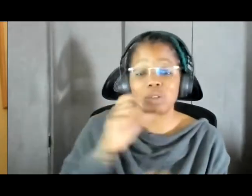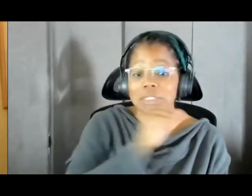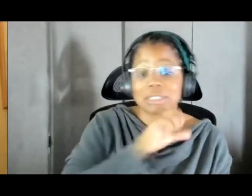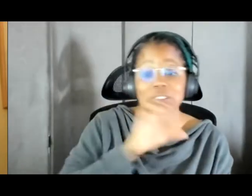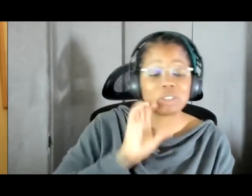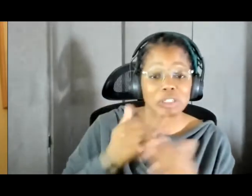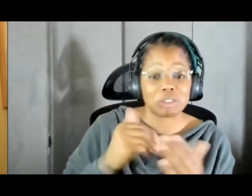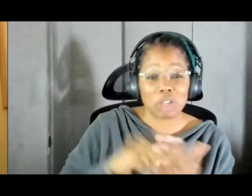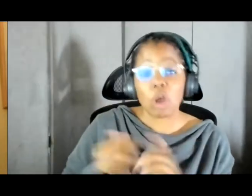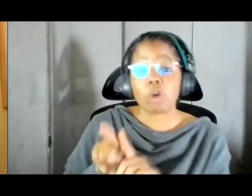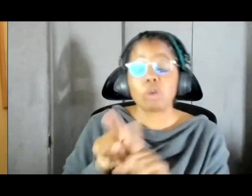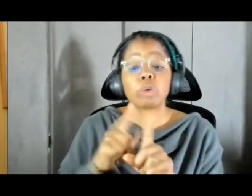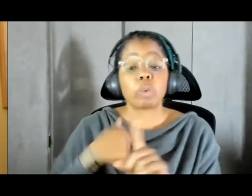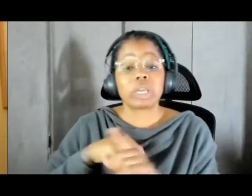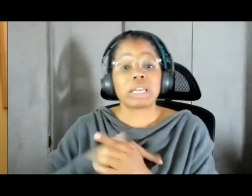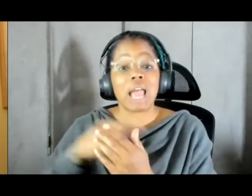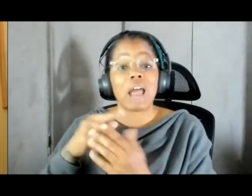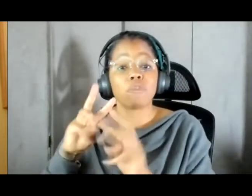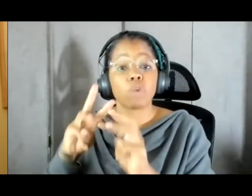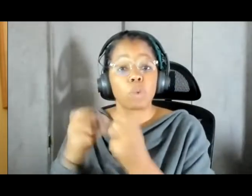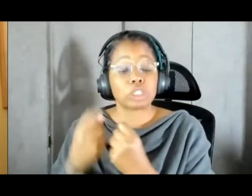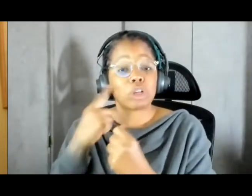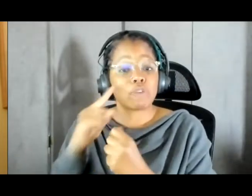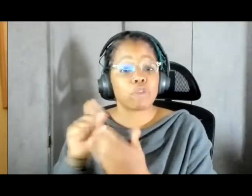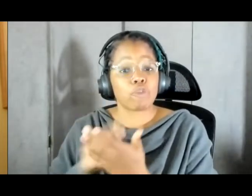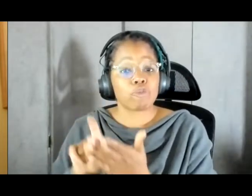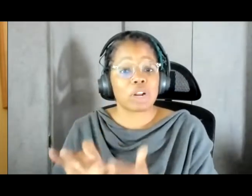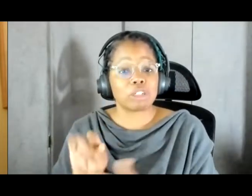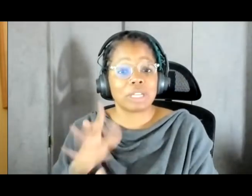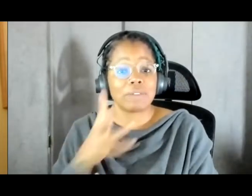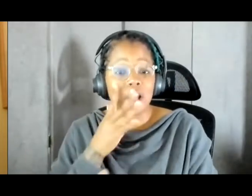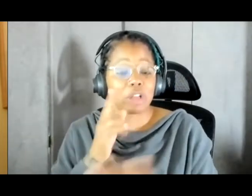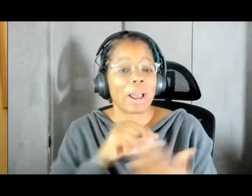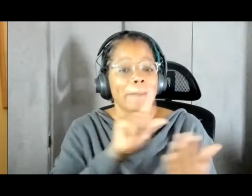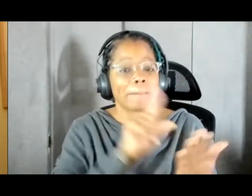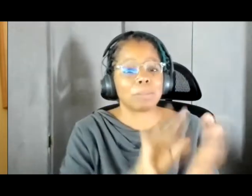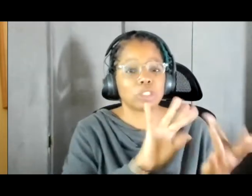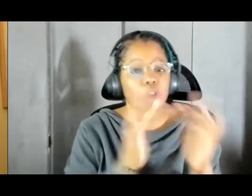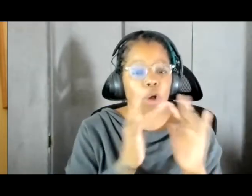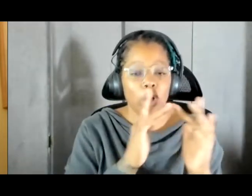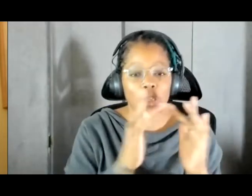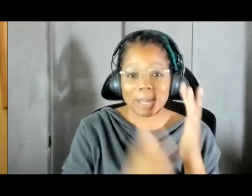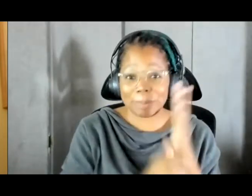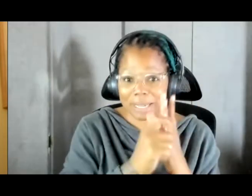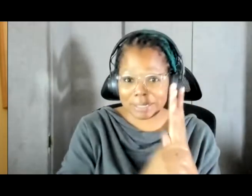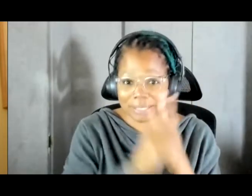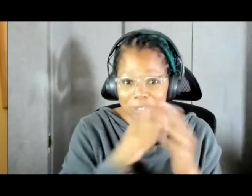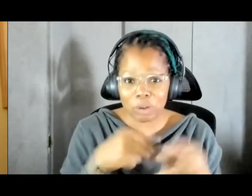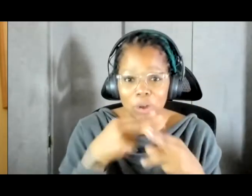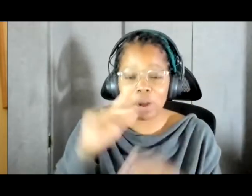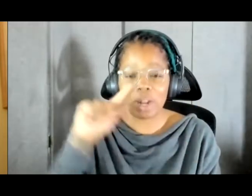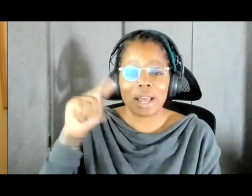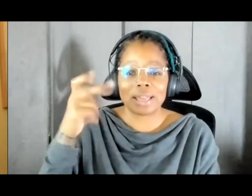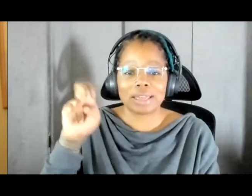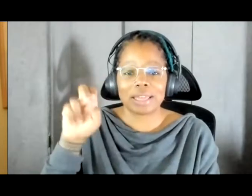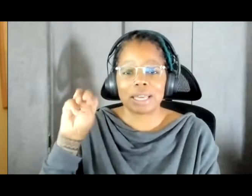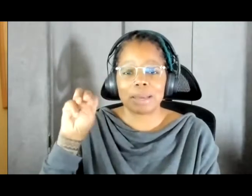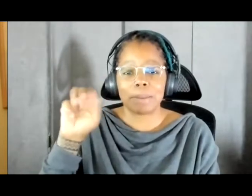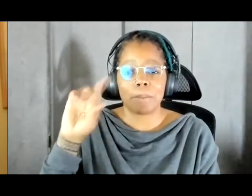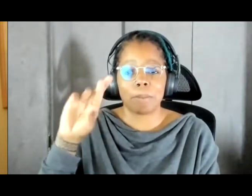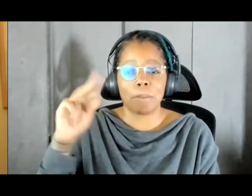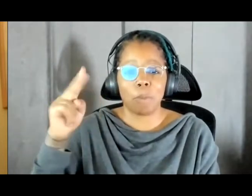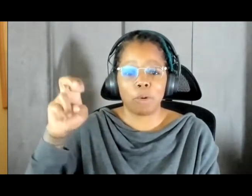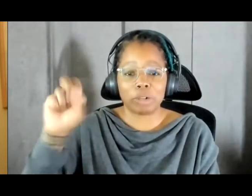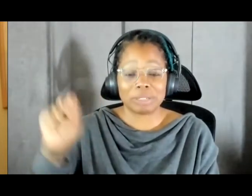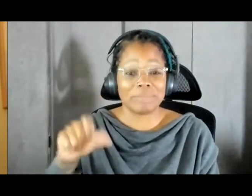color, and also publish an award-winning online literary magazine, The Margins. This year, we are